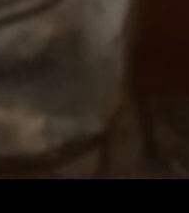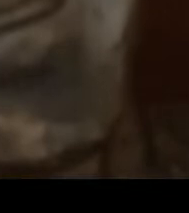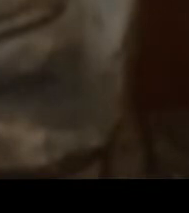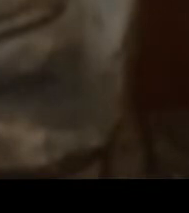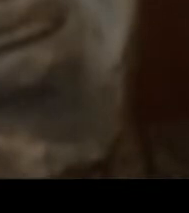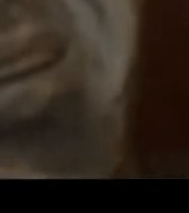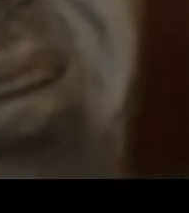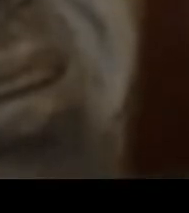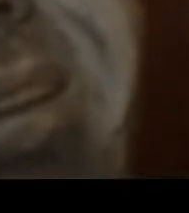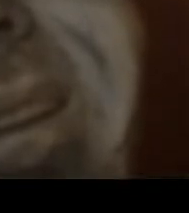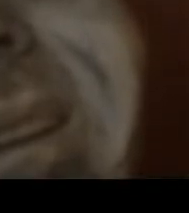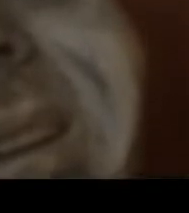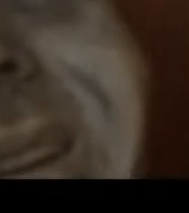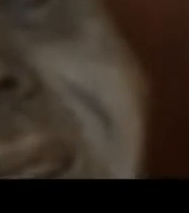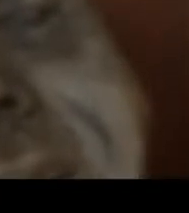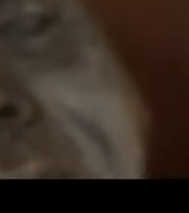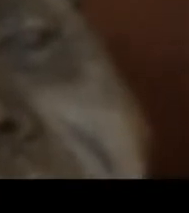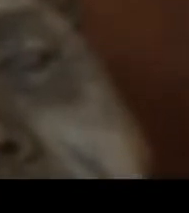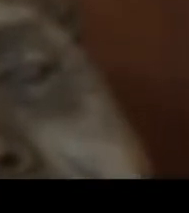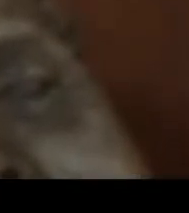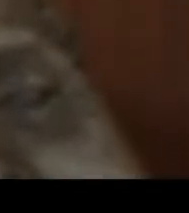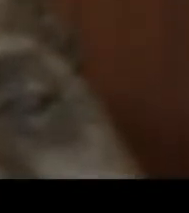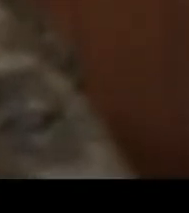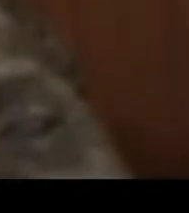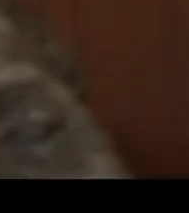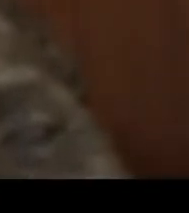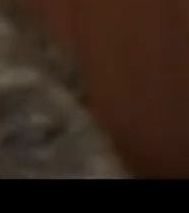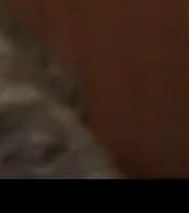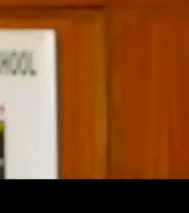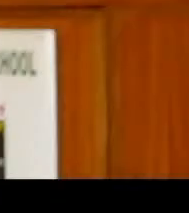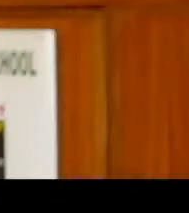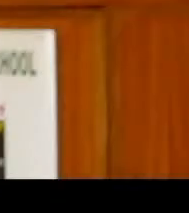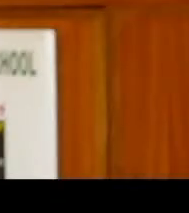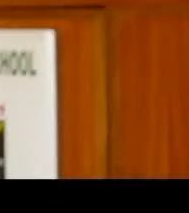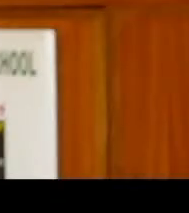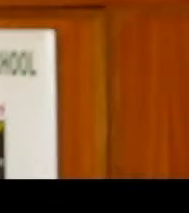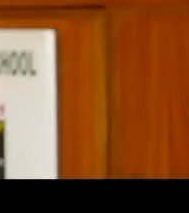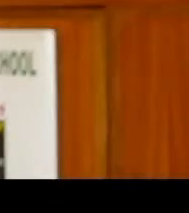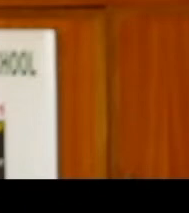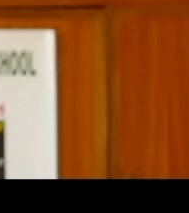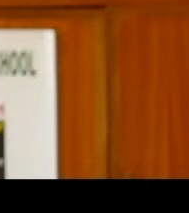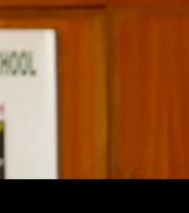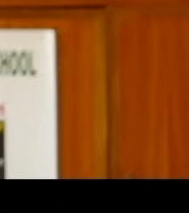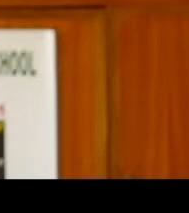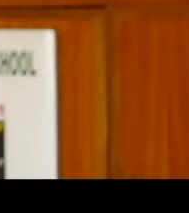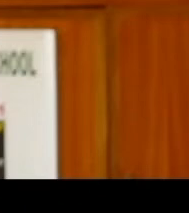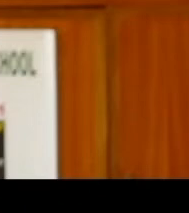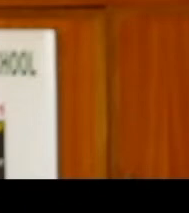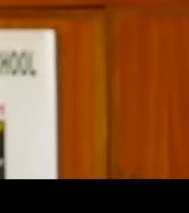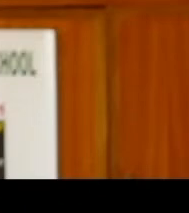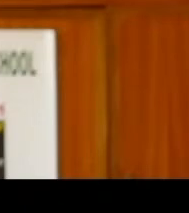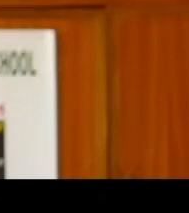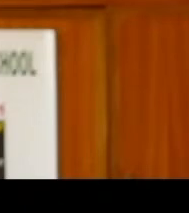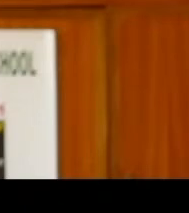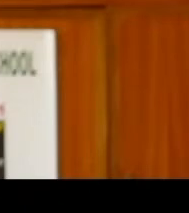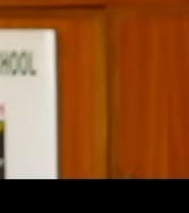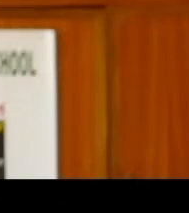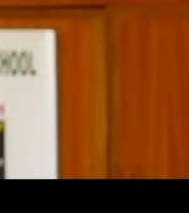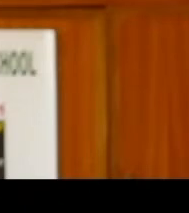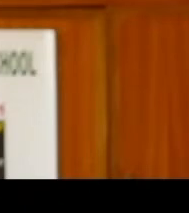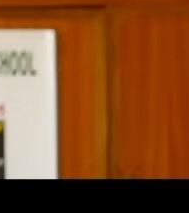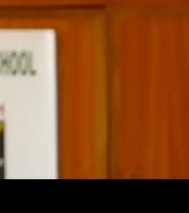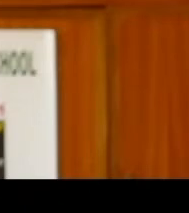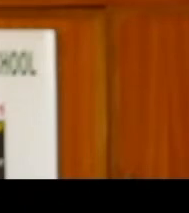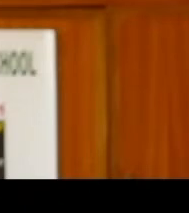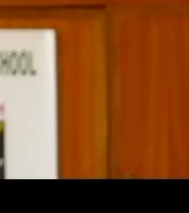program because of the COVID rules and regulations, we had some challenges in terms of time, but we are hoping next time